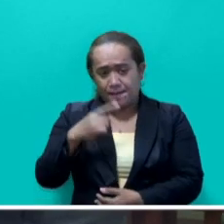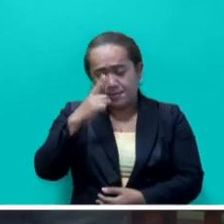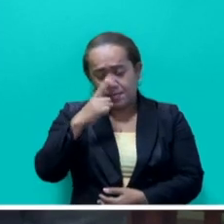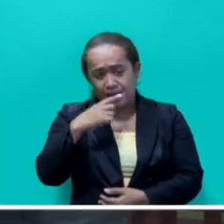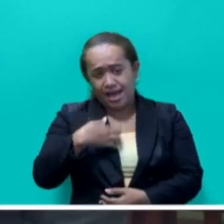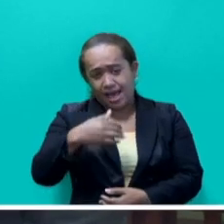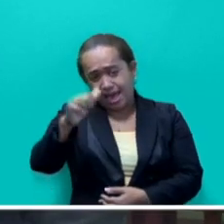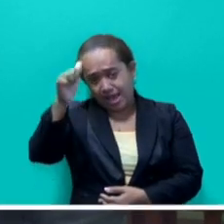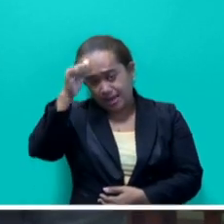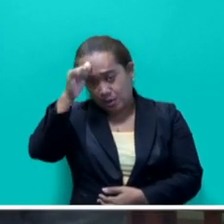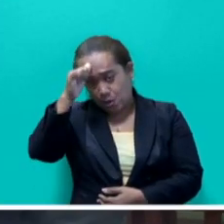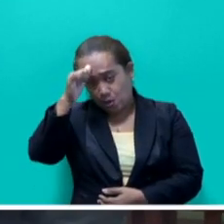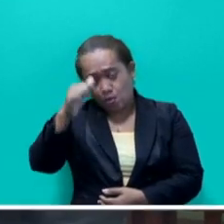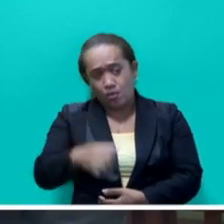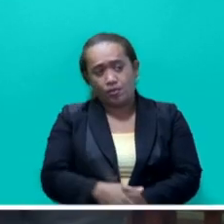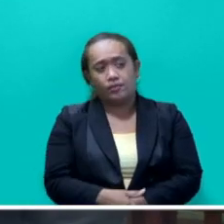and